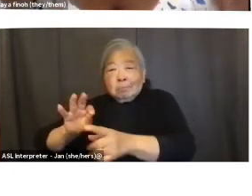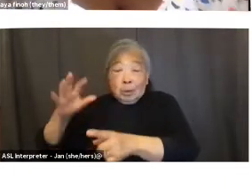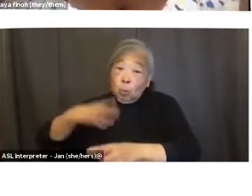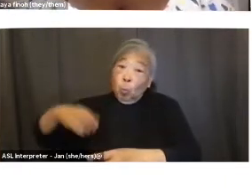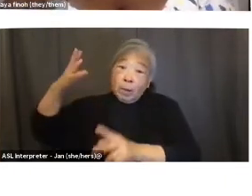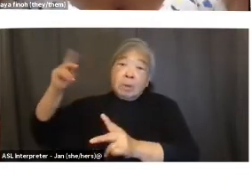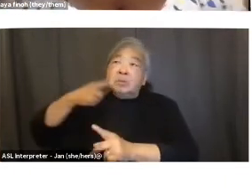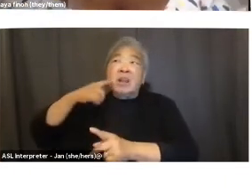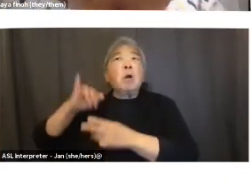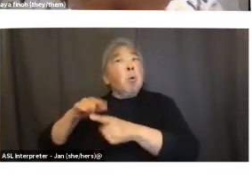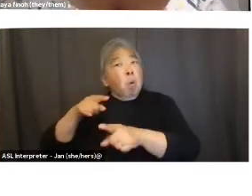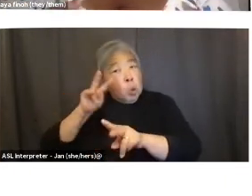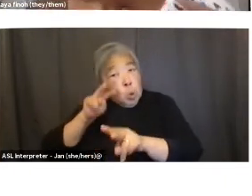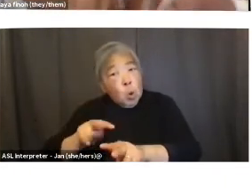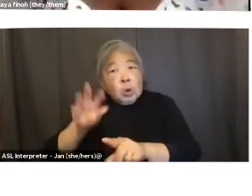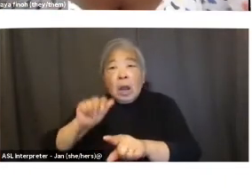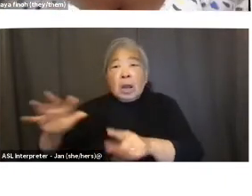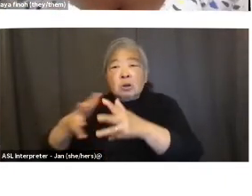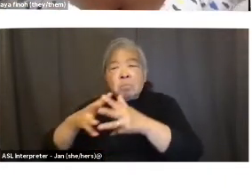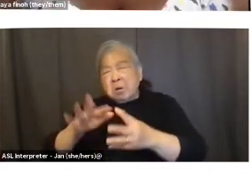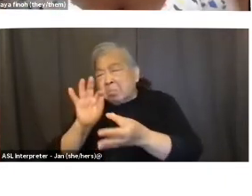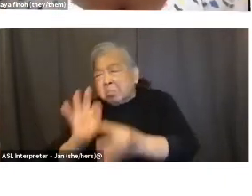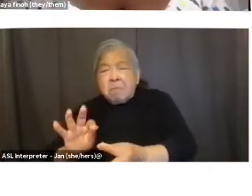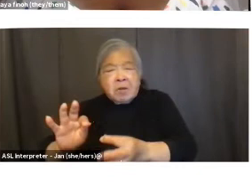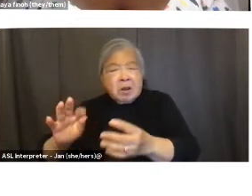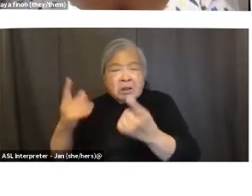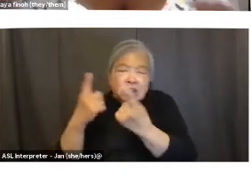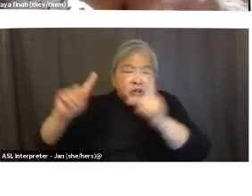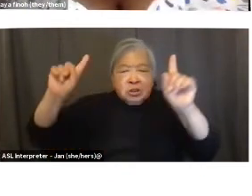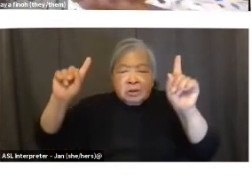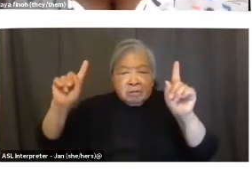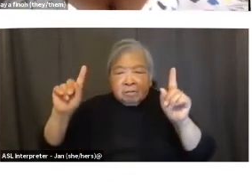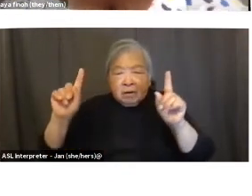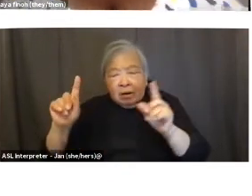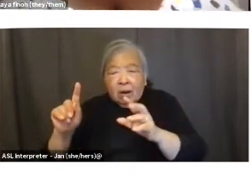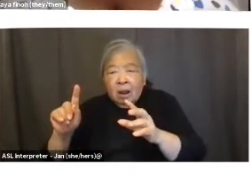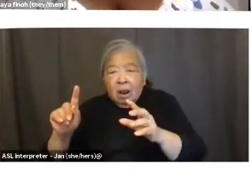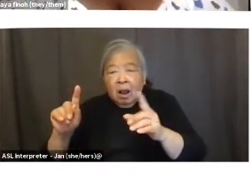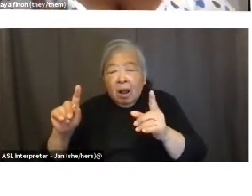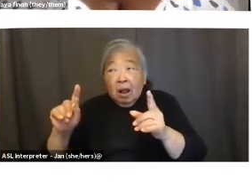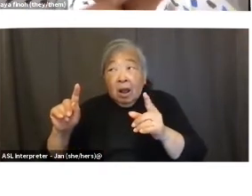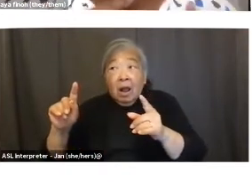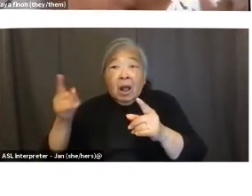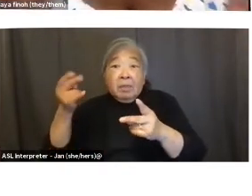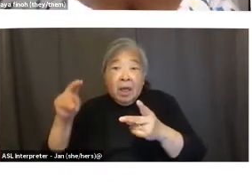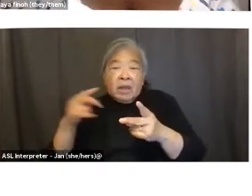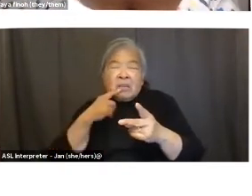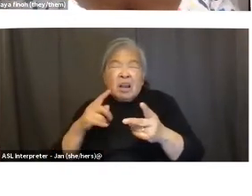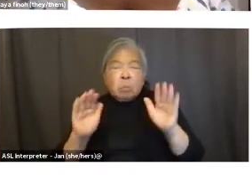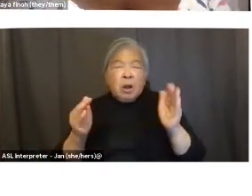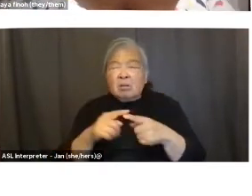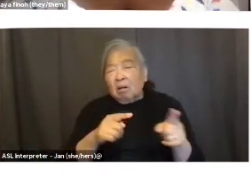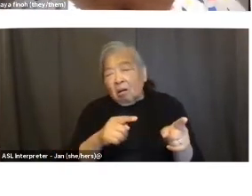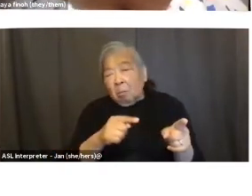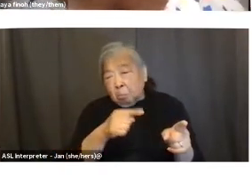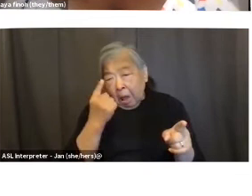have successfully assimilated and achieved socioeconomic status is often followed up by, you know, if Black people